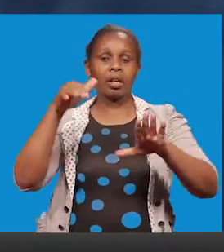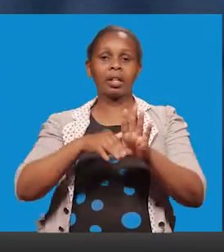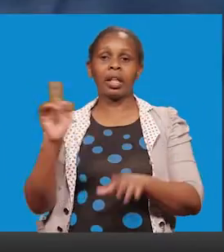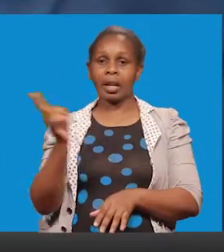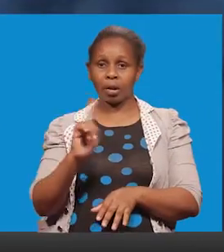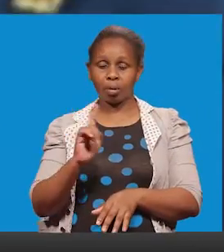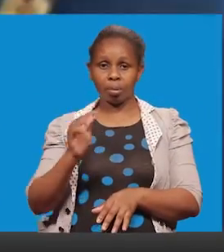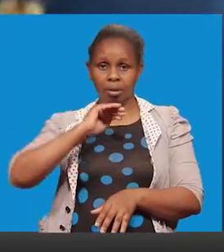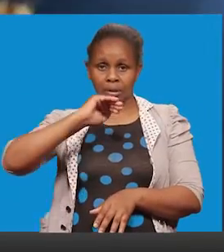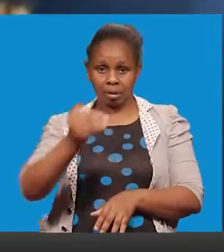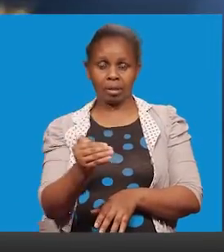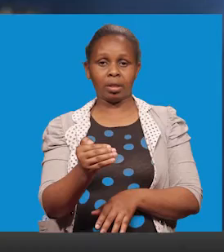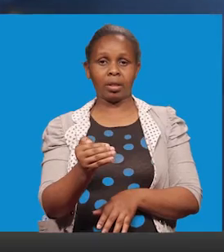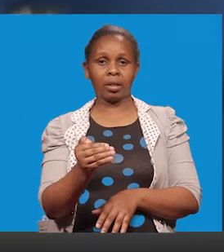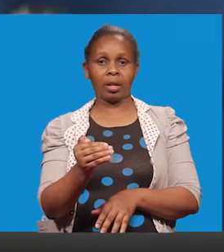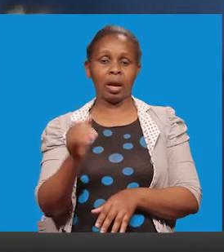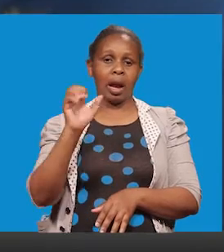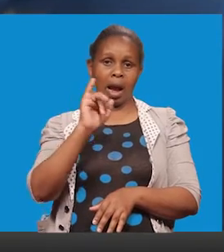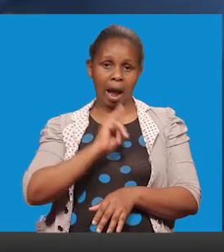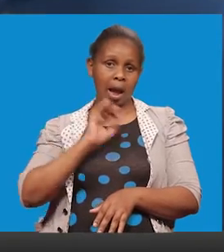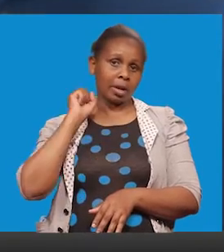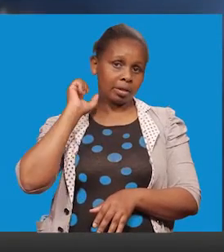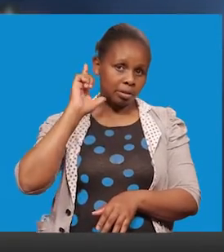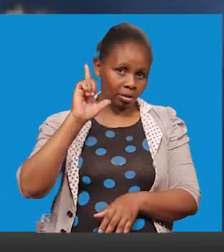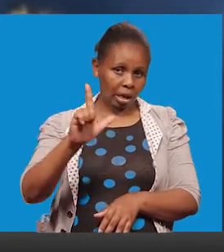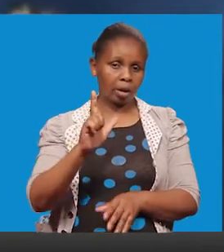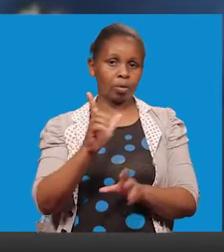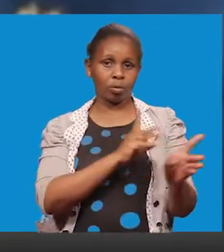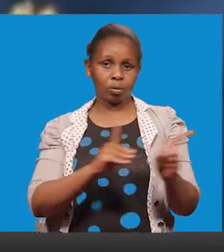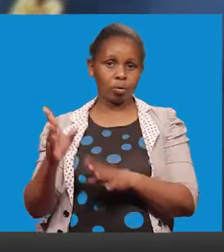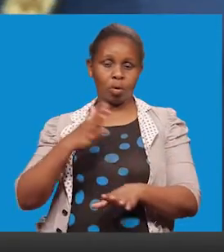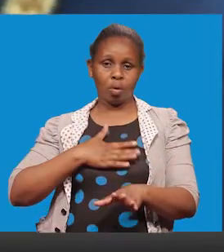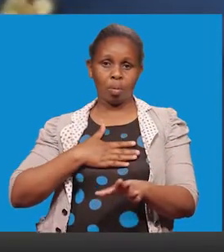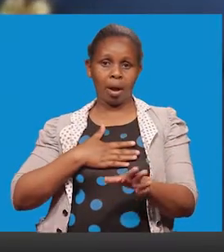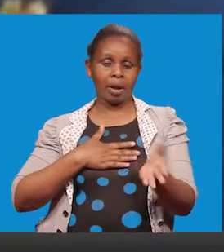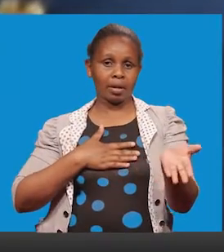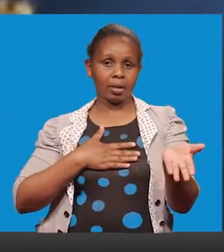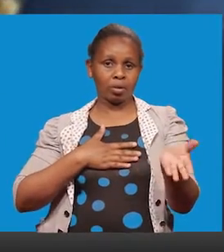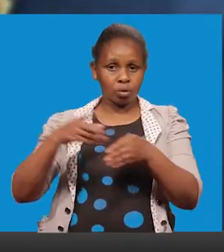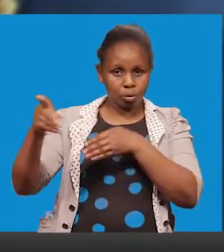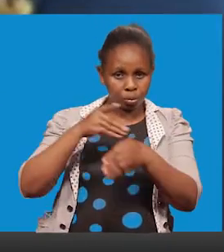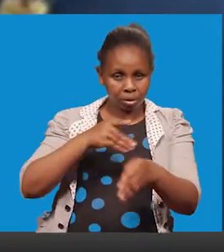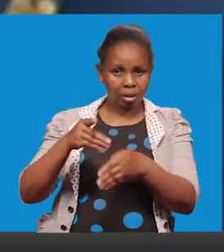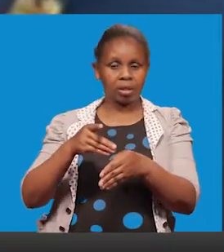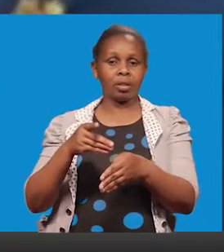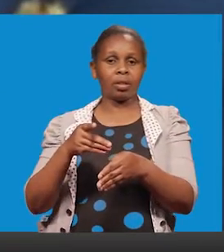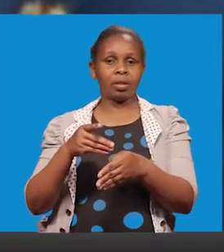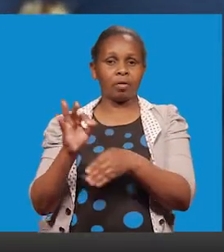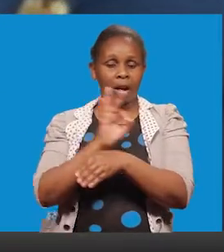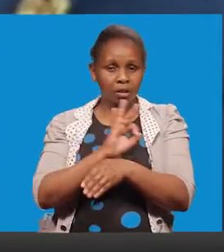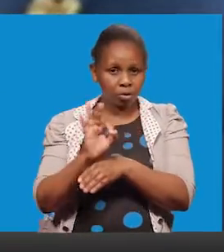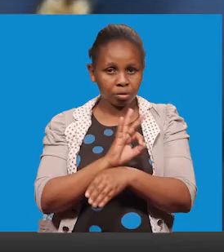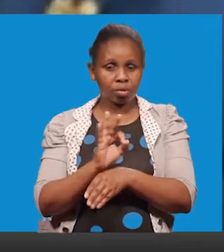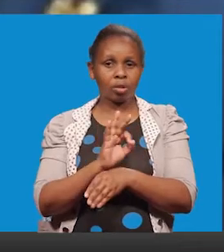City, that I shall diligently discharge my duties and perform my functions in the said